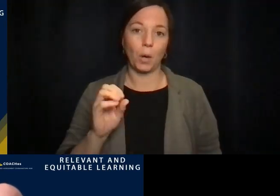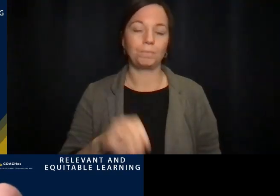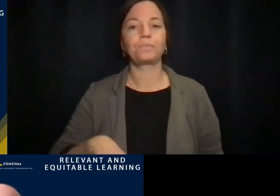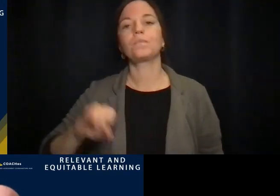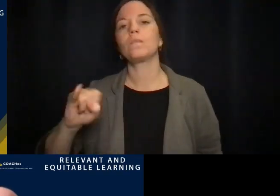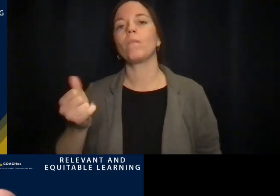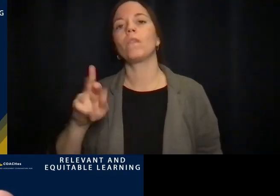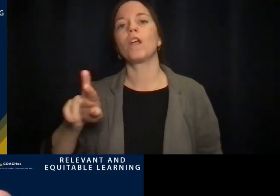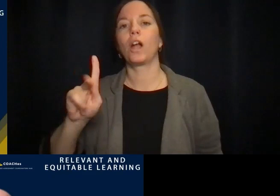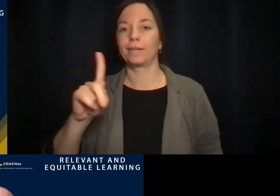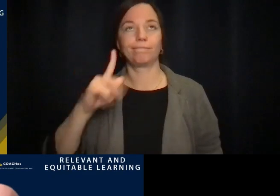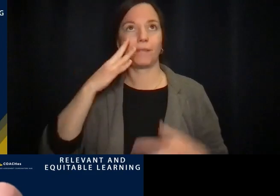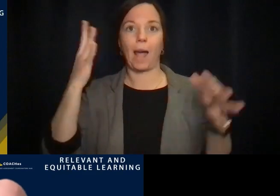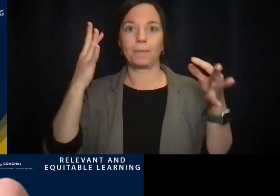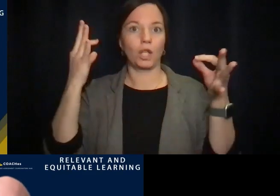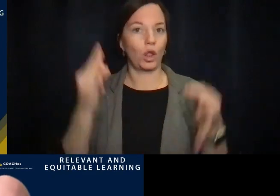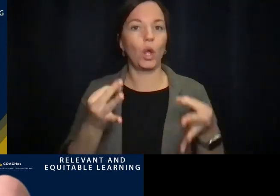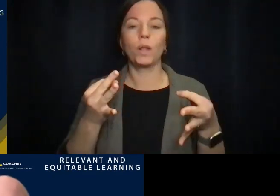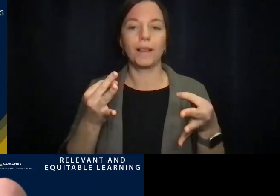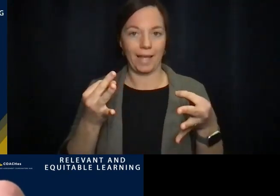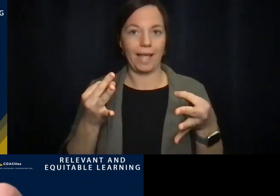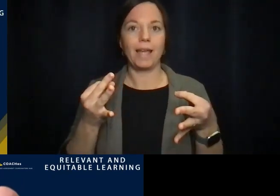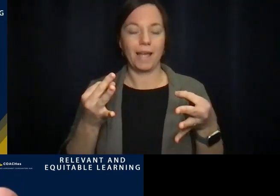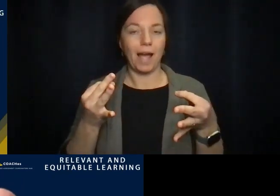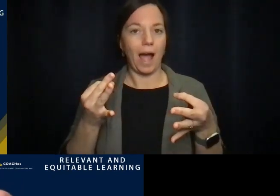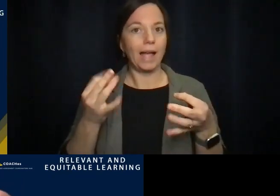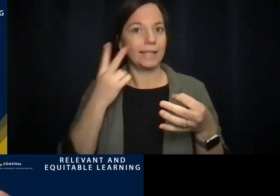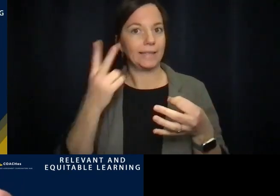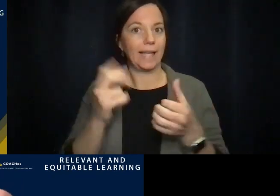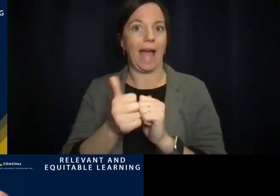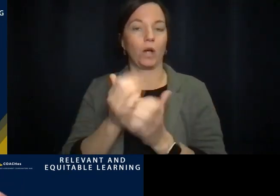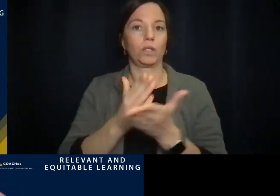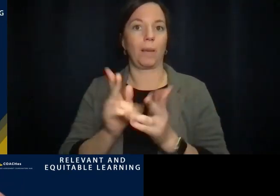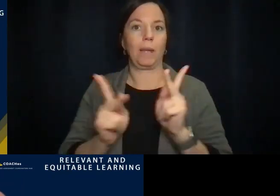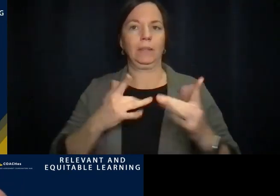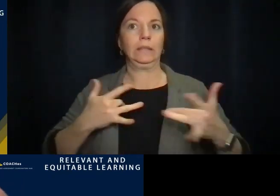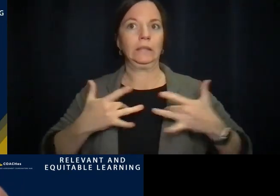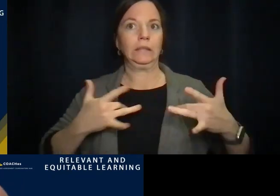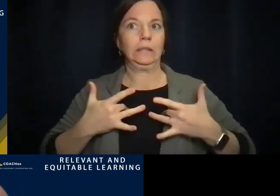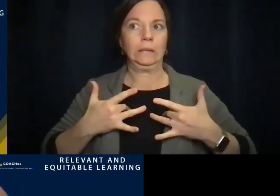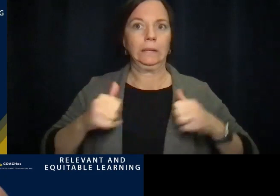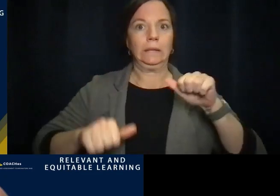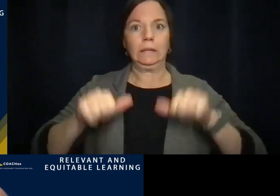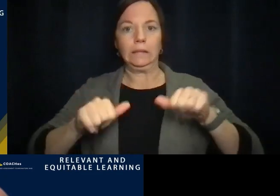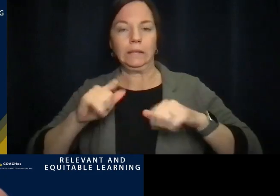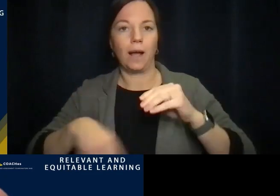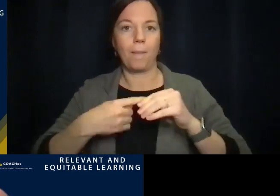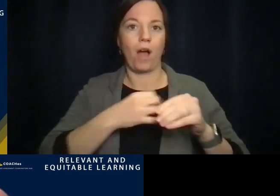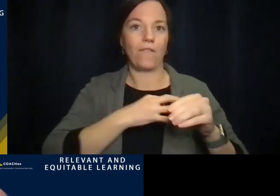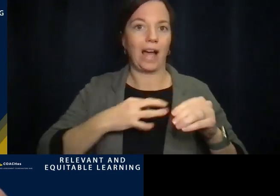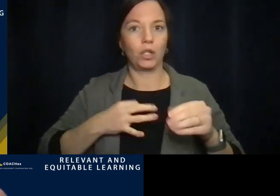absolutely, yes. That's no wonder that there is so much consternation among faculty, and it really, there isn't